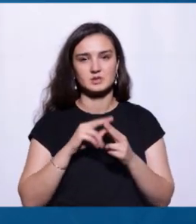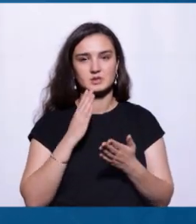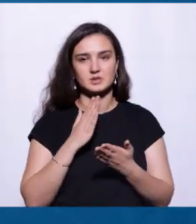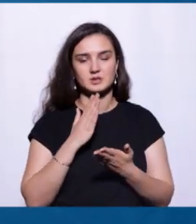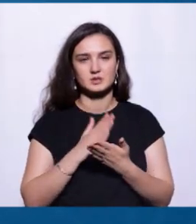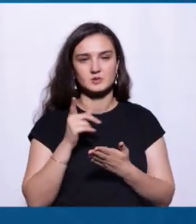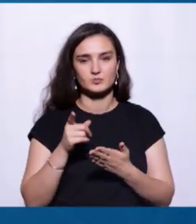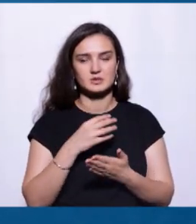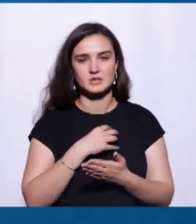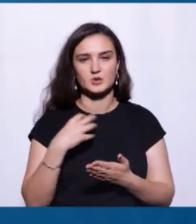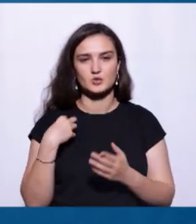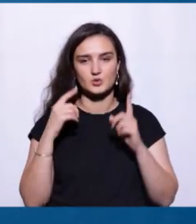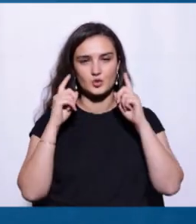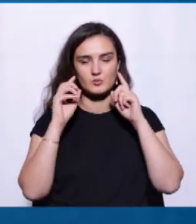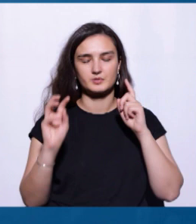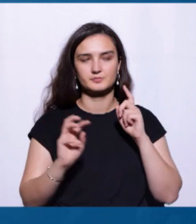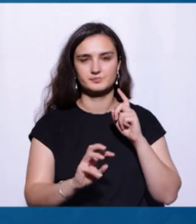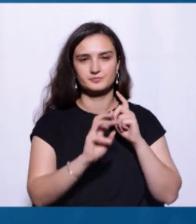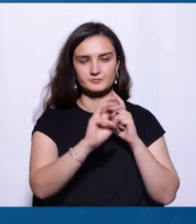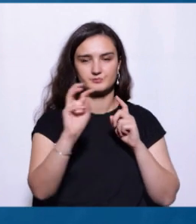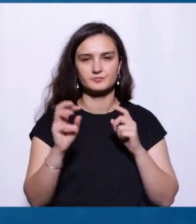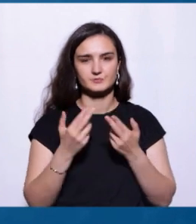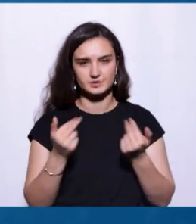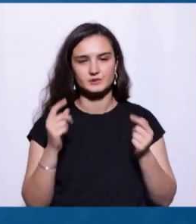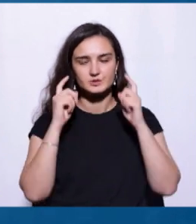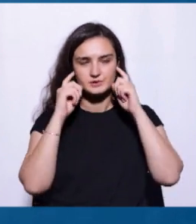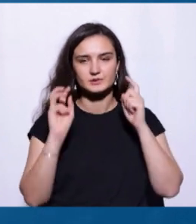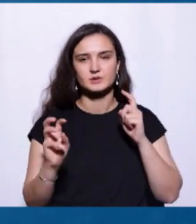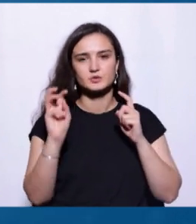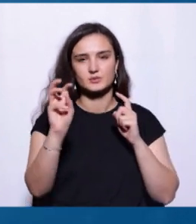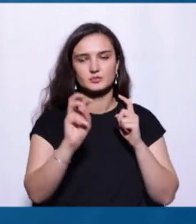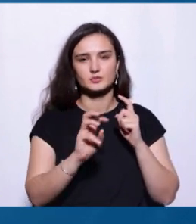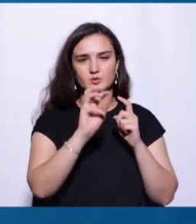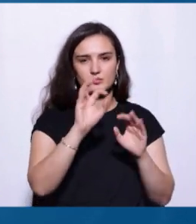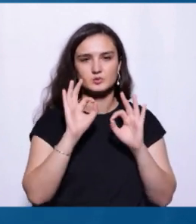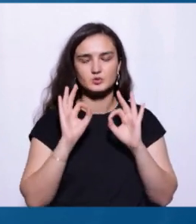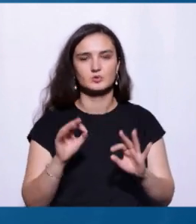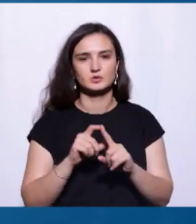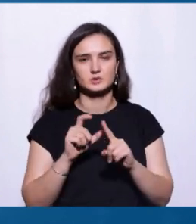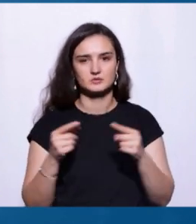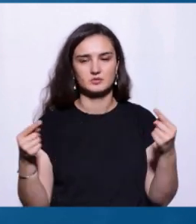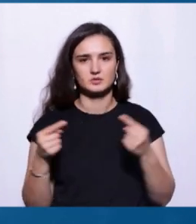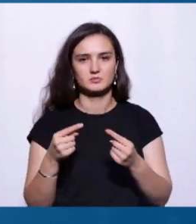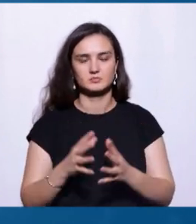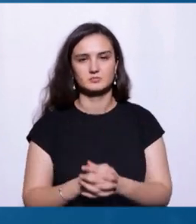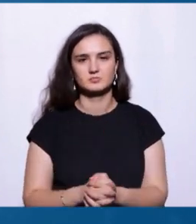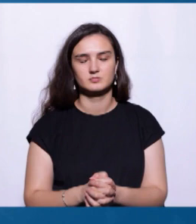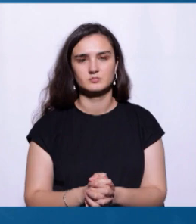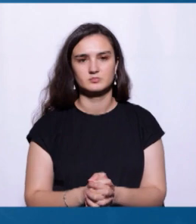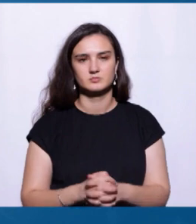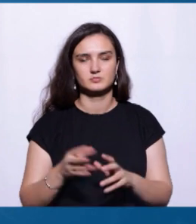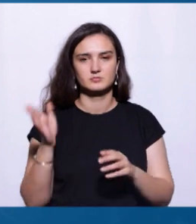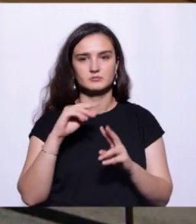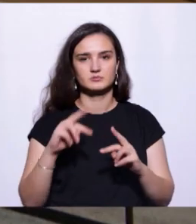a stethoscope. You are absolutely right. Stethoscope is the right word. And